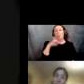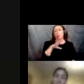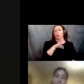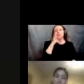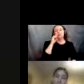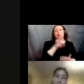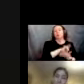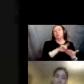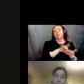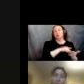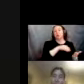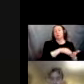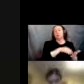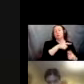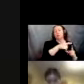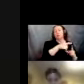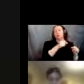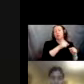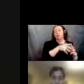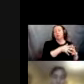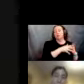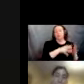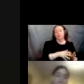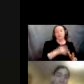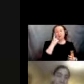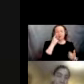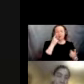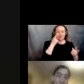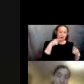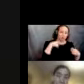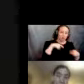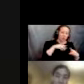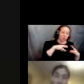the wartime period and post-war periods.